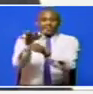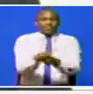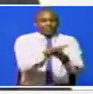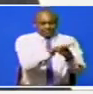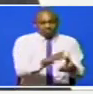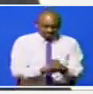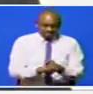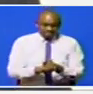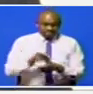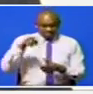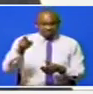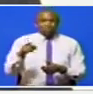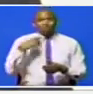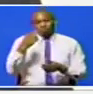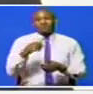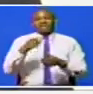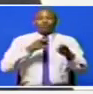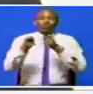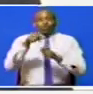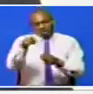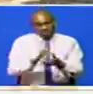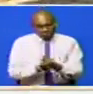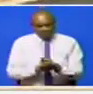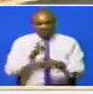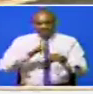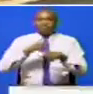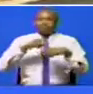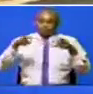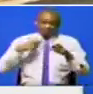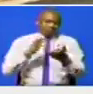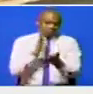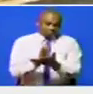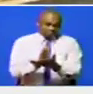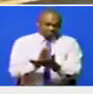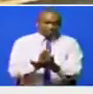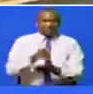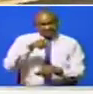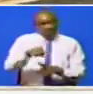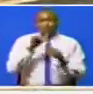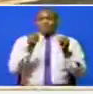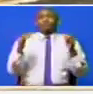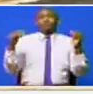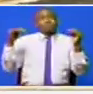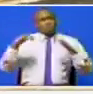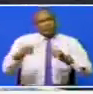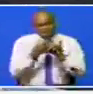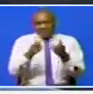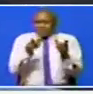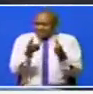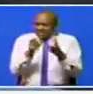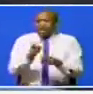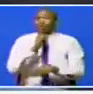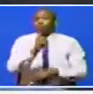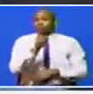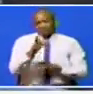for daring authoritarianism and seeking justice. In a seemingly tensed news conference where the media was